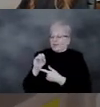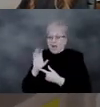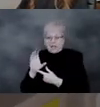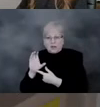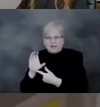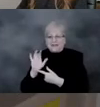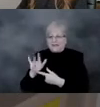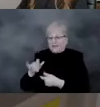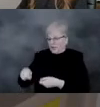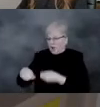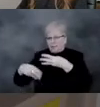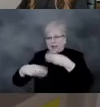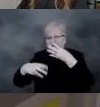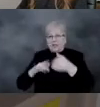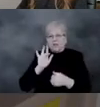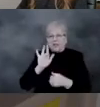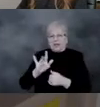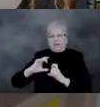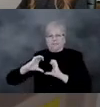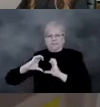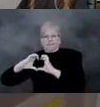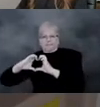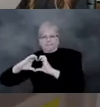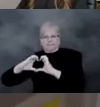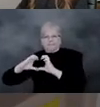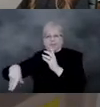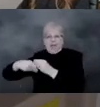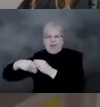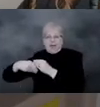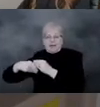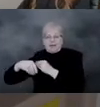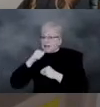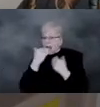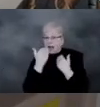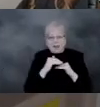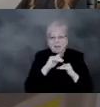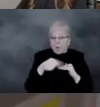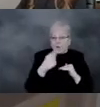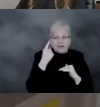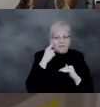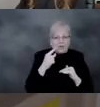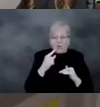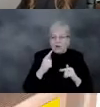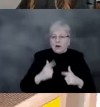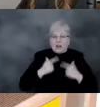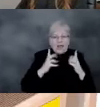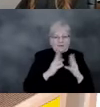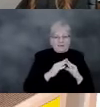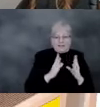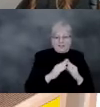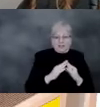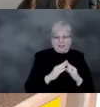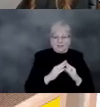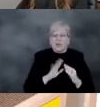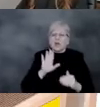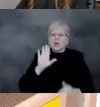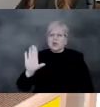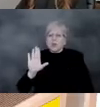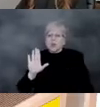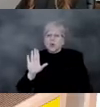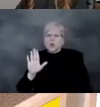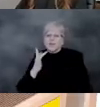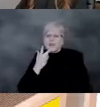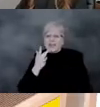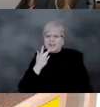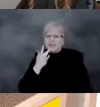It doesn't only relate to the live sessions but if you choose to add anything to your favorites back down in the